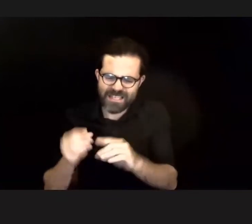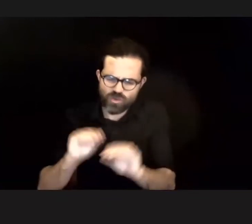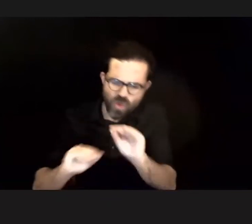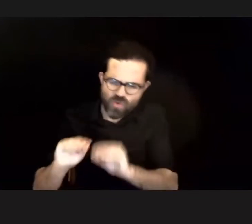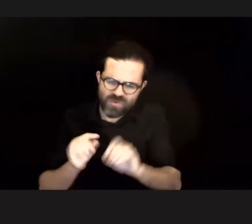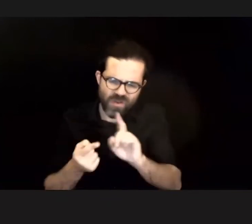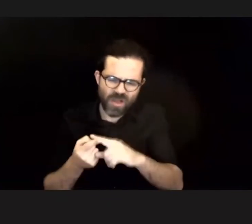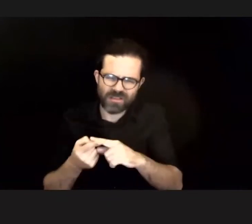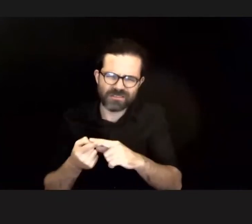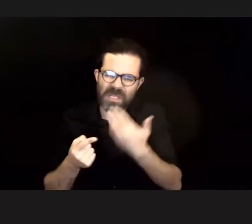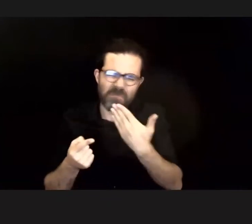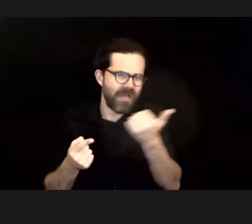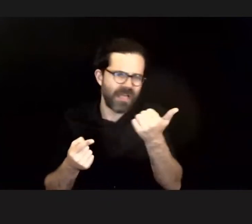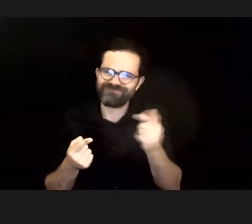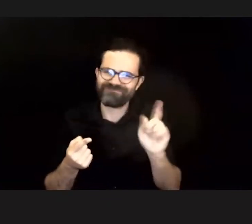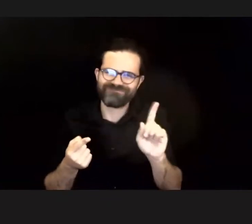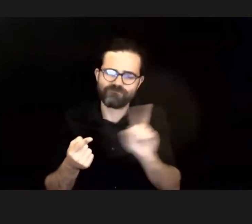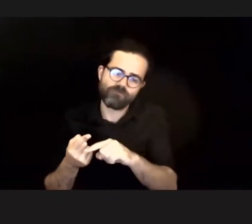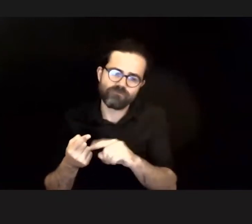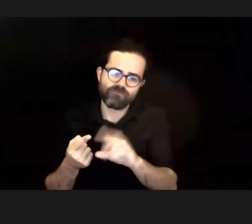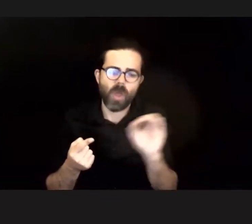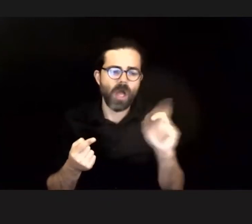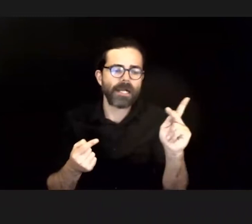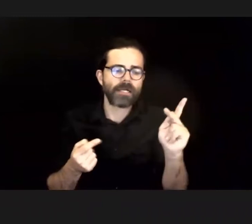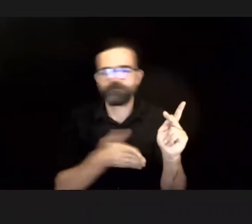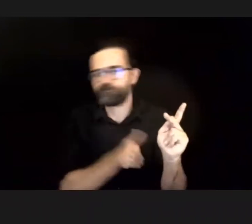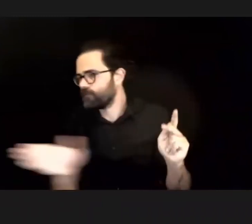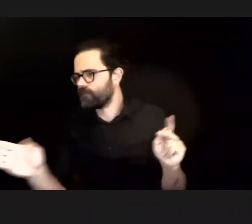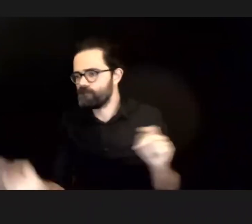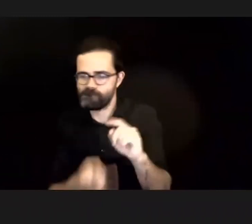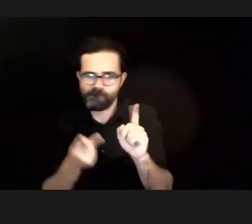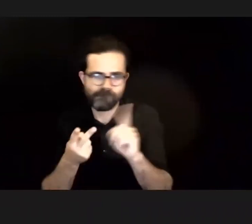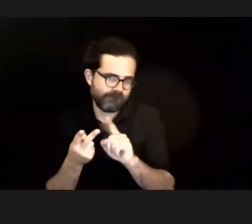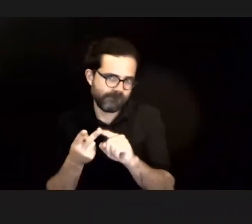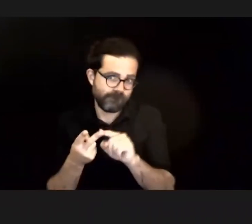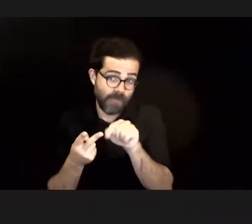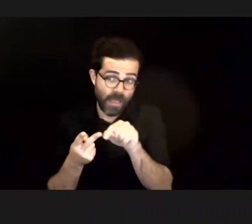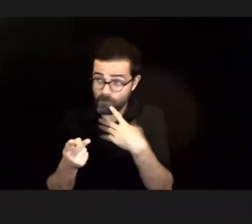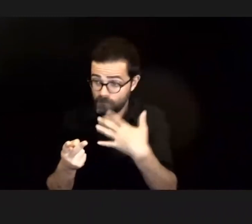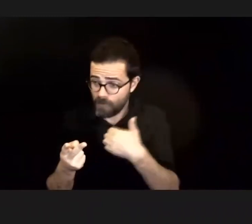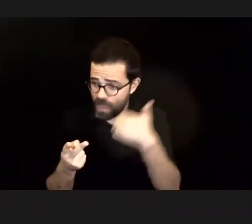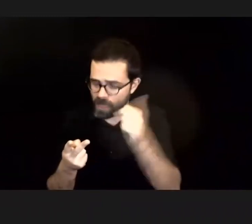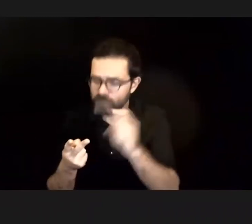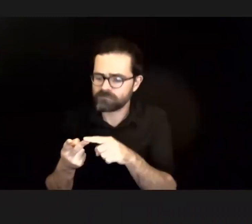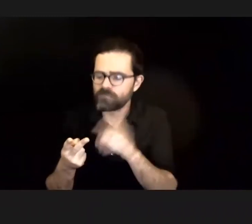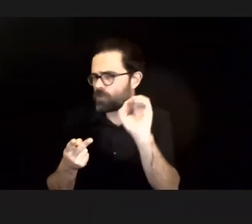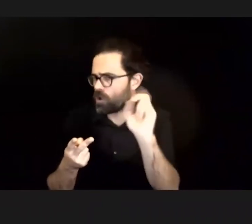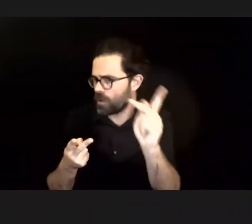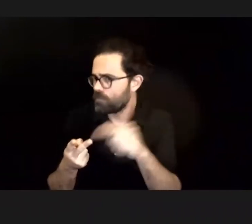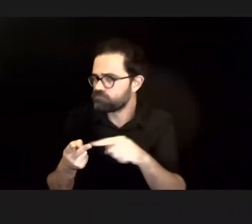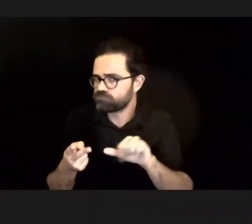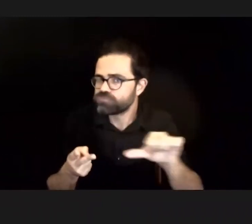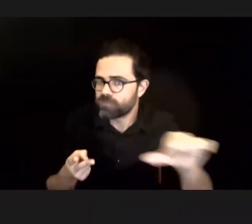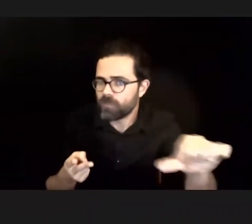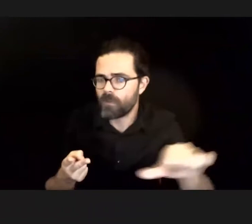another possibility. It works better, so let's make it available to